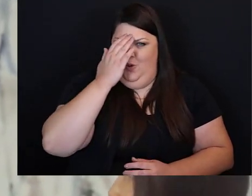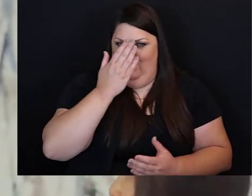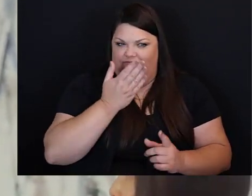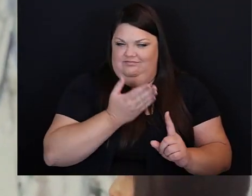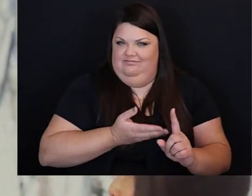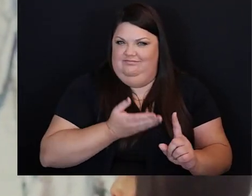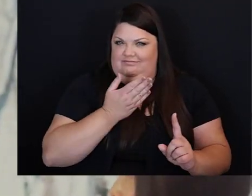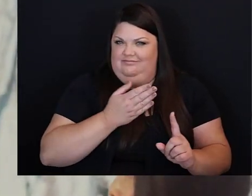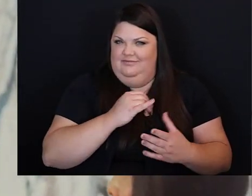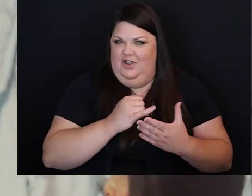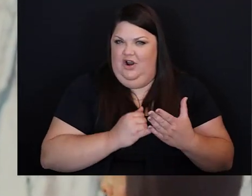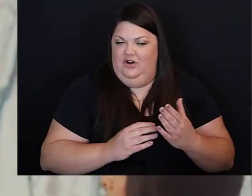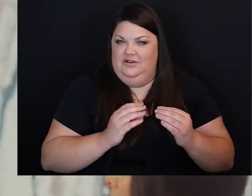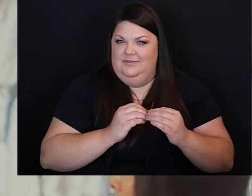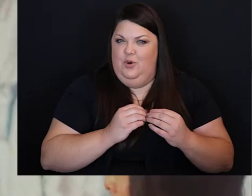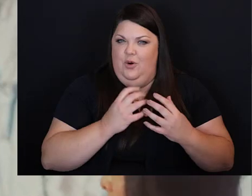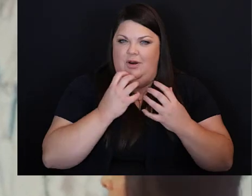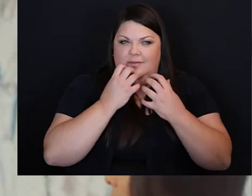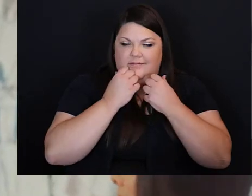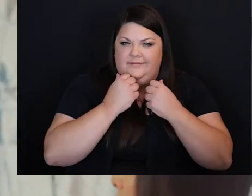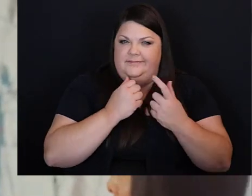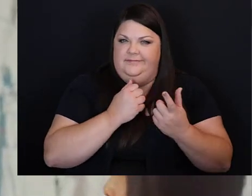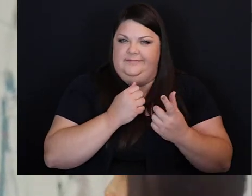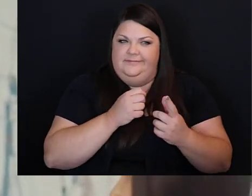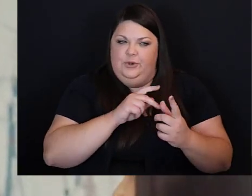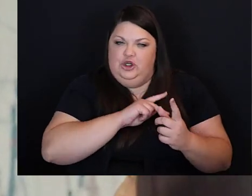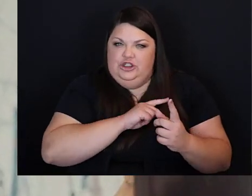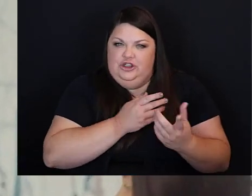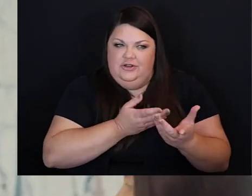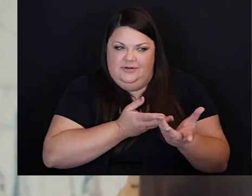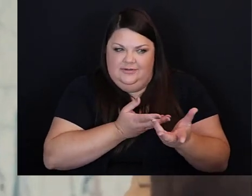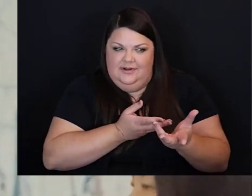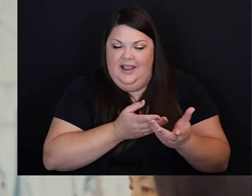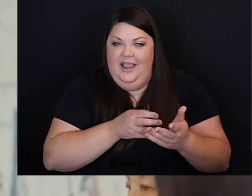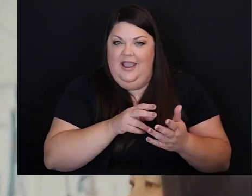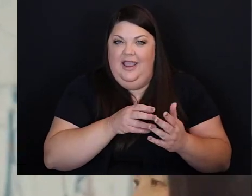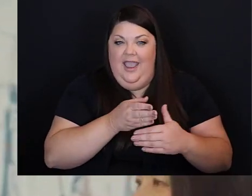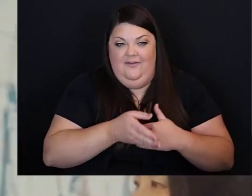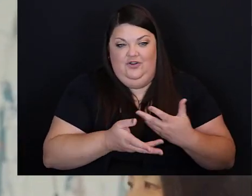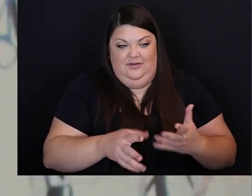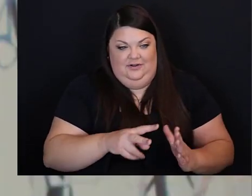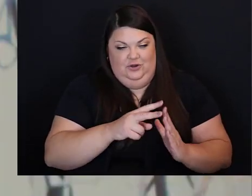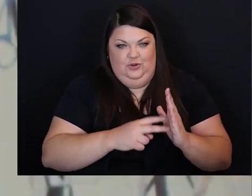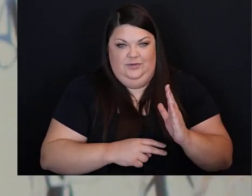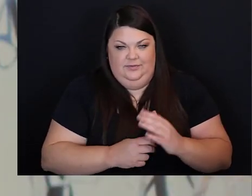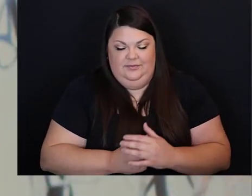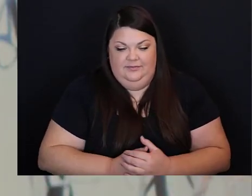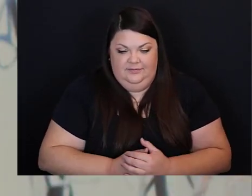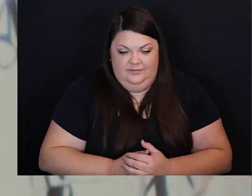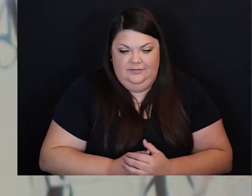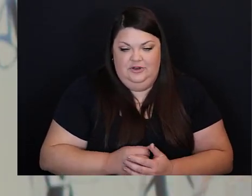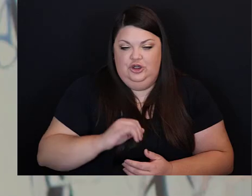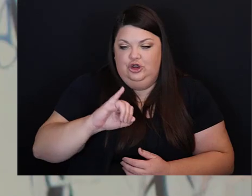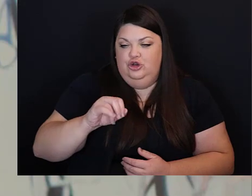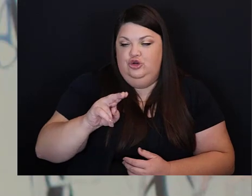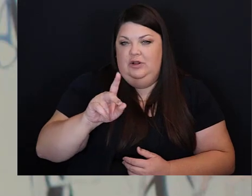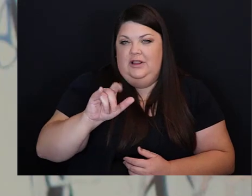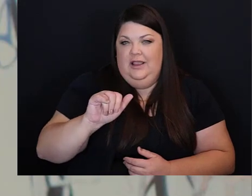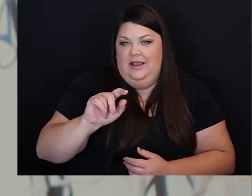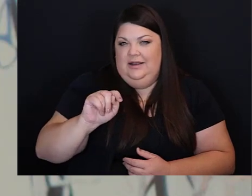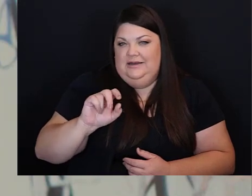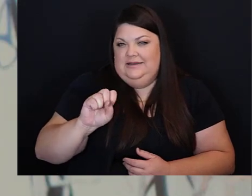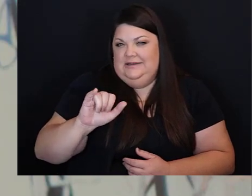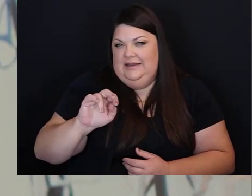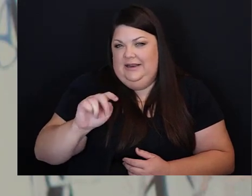artists so much more personally after reading those interviews. Julieta Singh wrote a